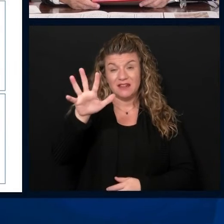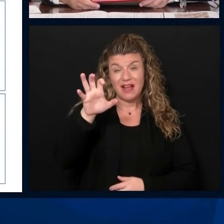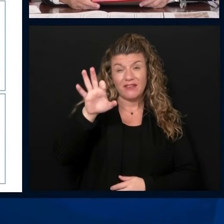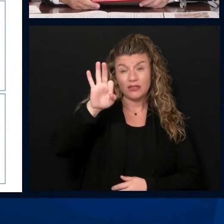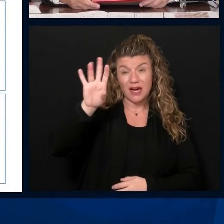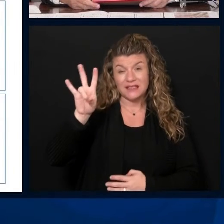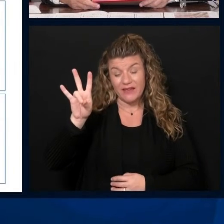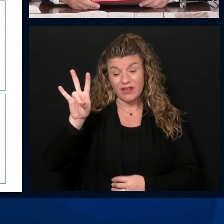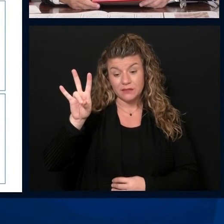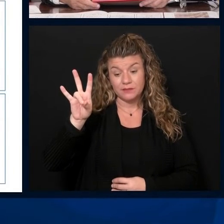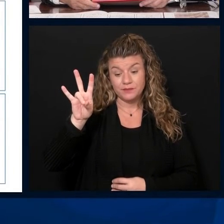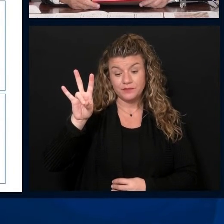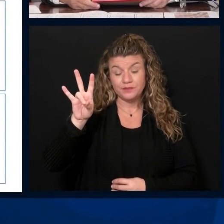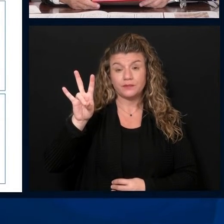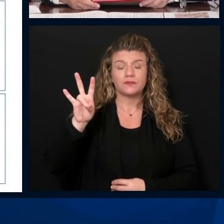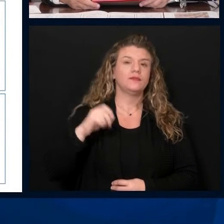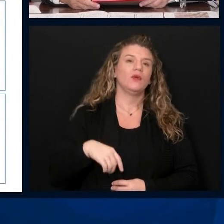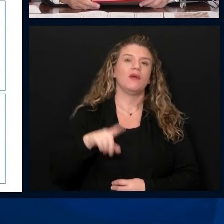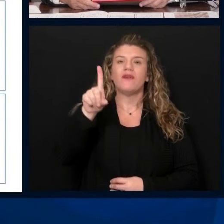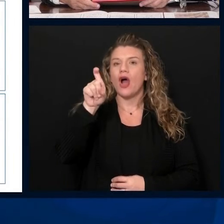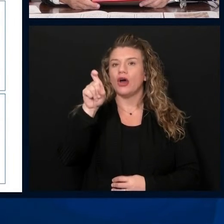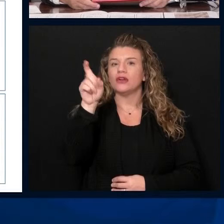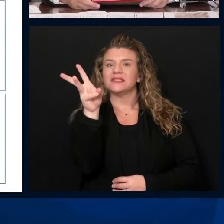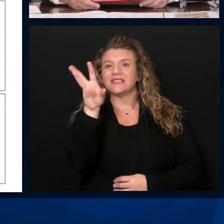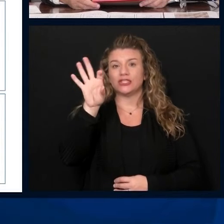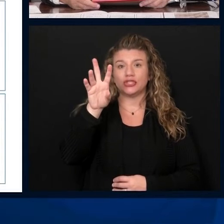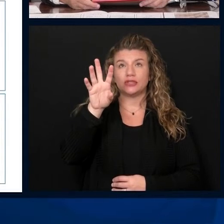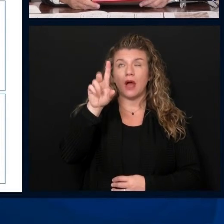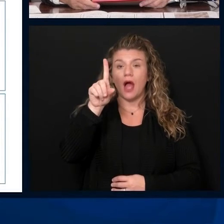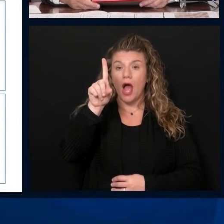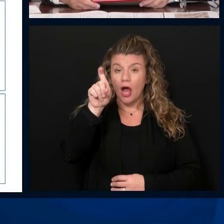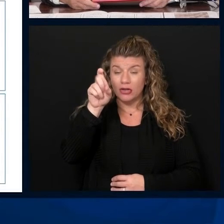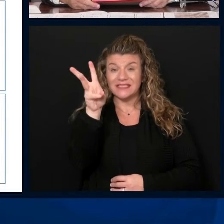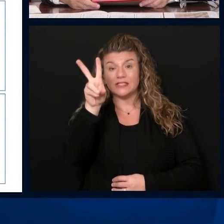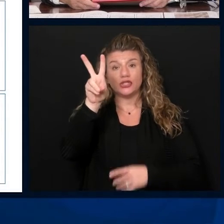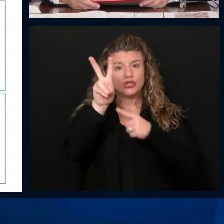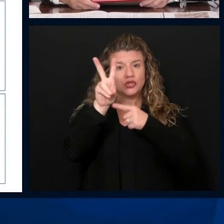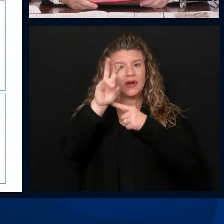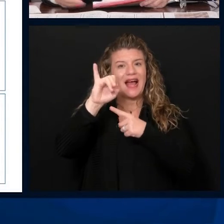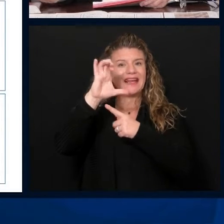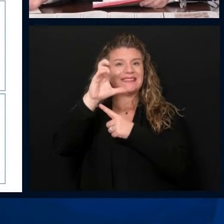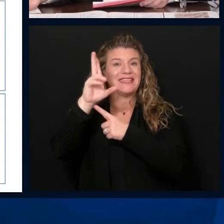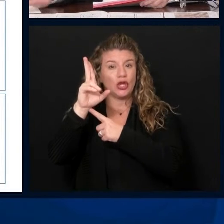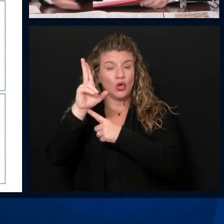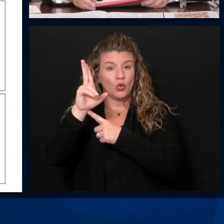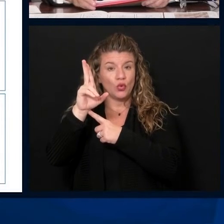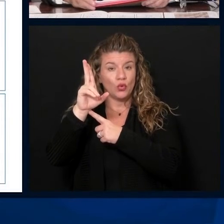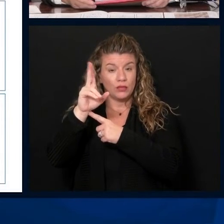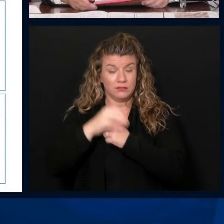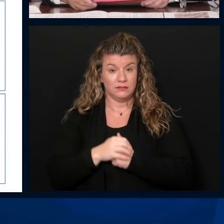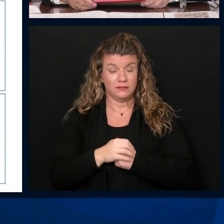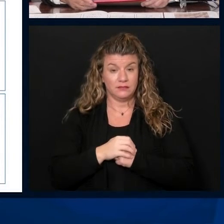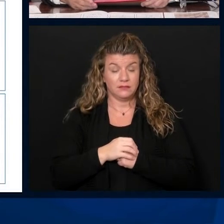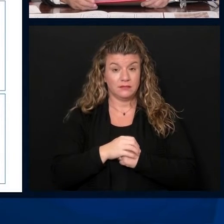597. We have 162 in the ICU units. We have 40 dead.